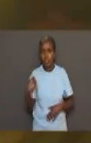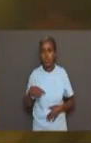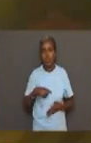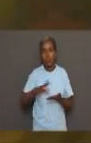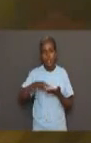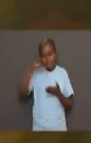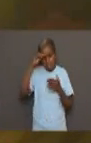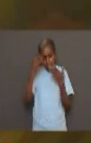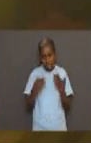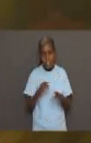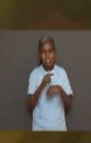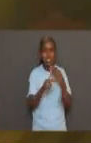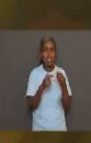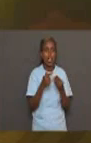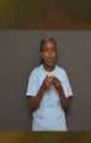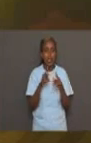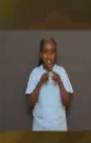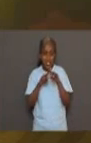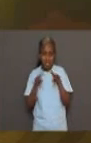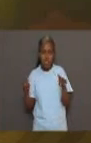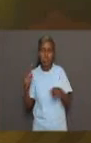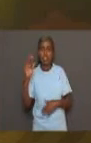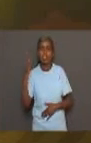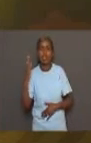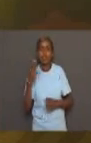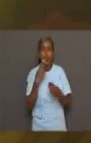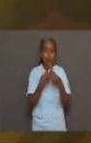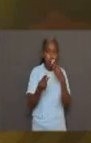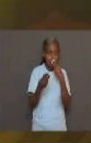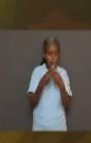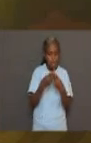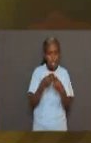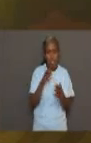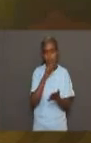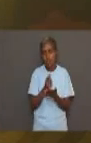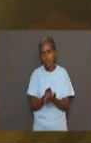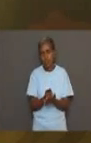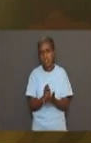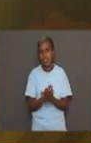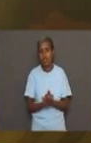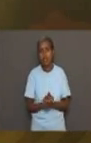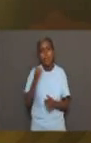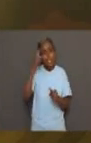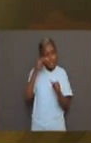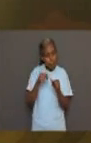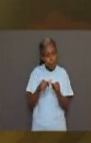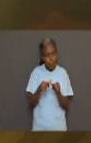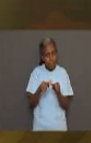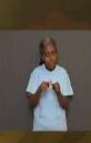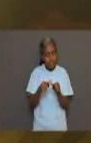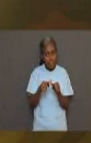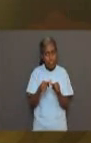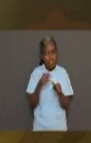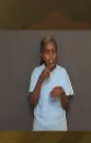Today, we have learned about different types of mathematical proofs.